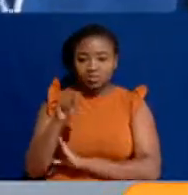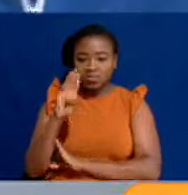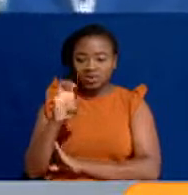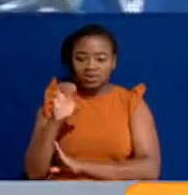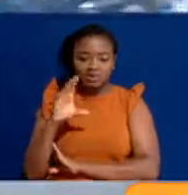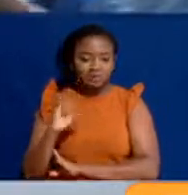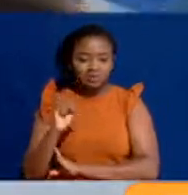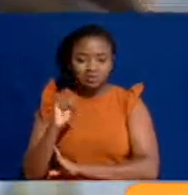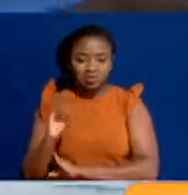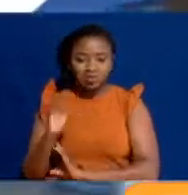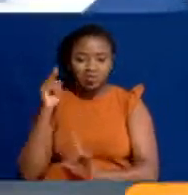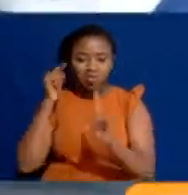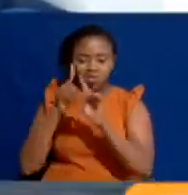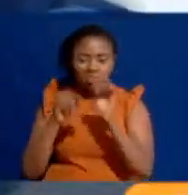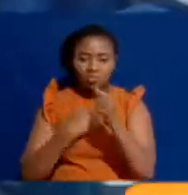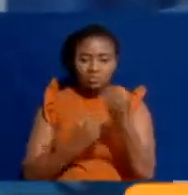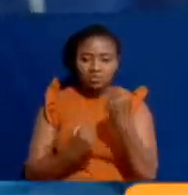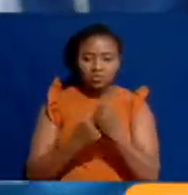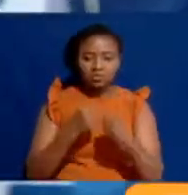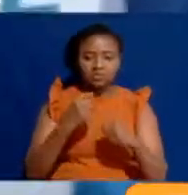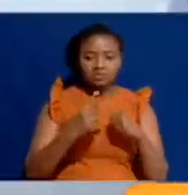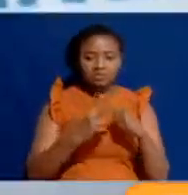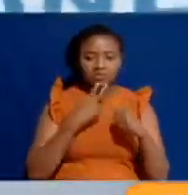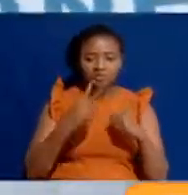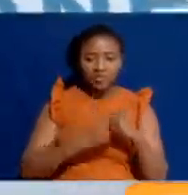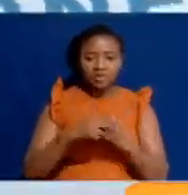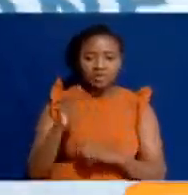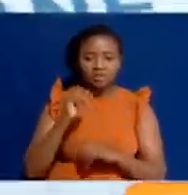targeting 700 million children across the world.